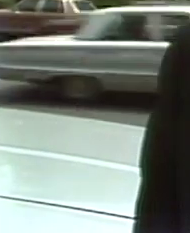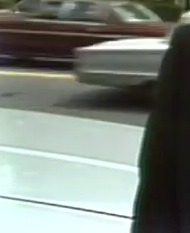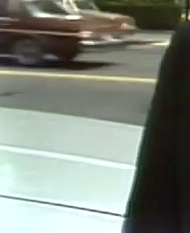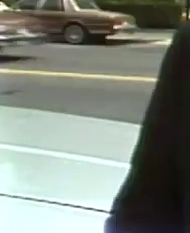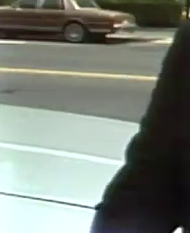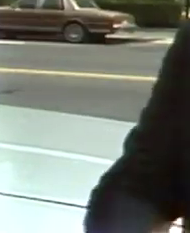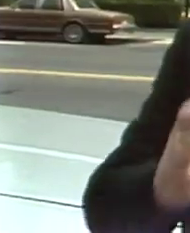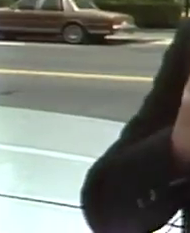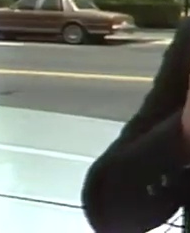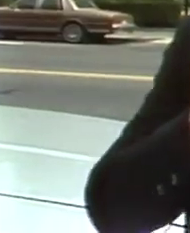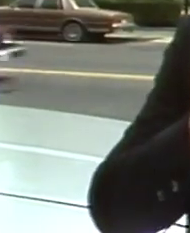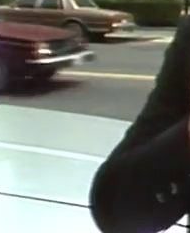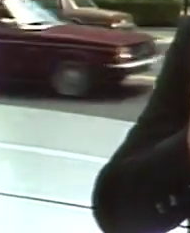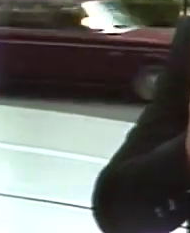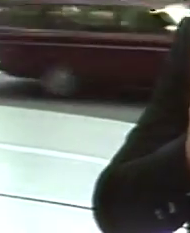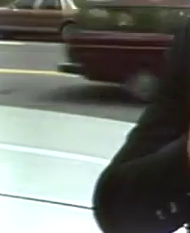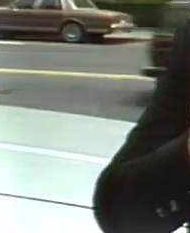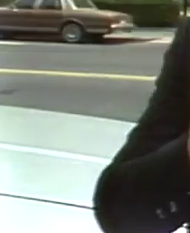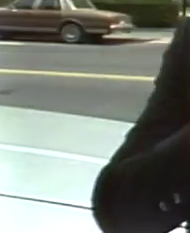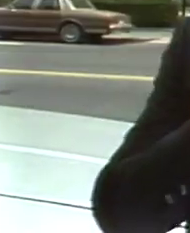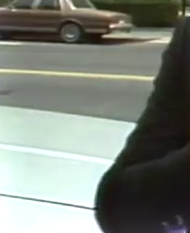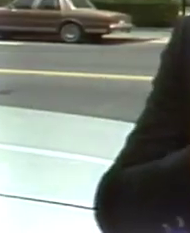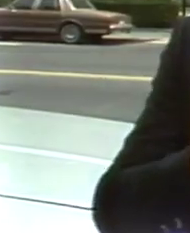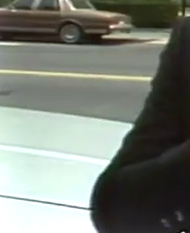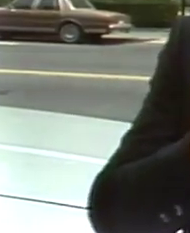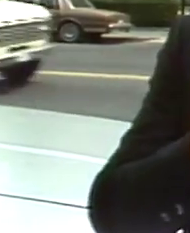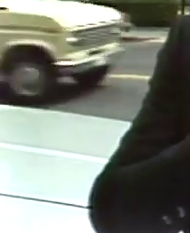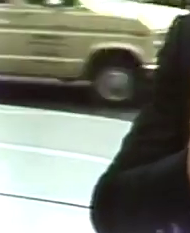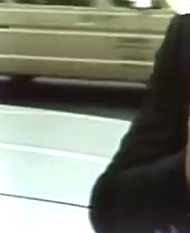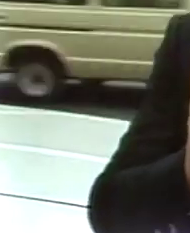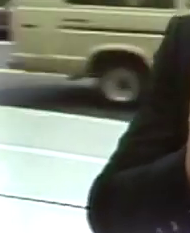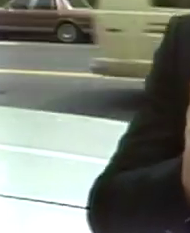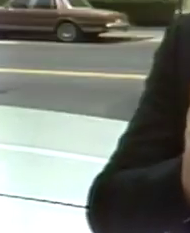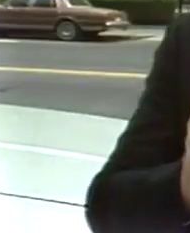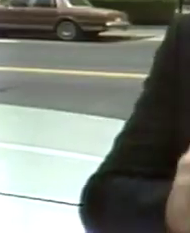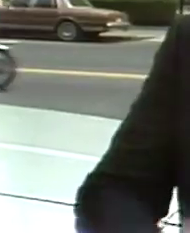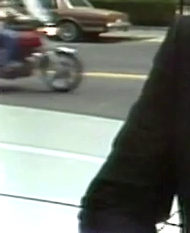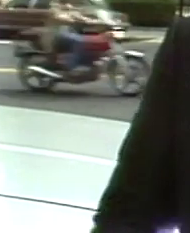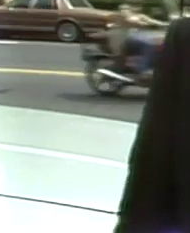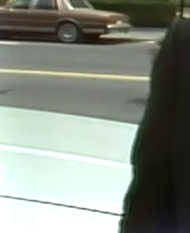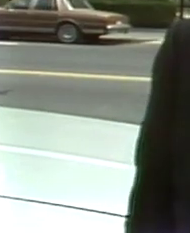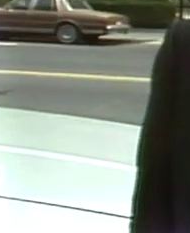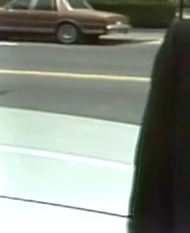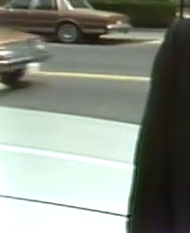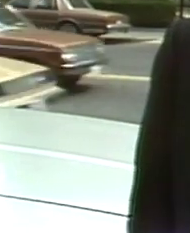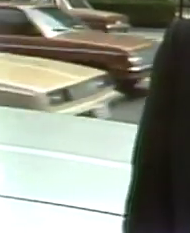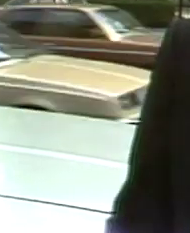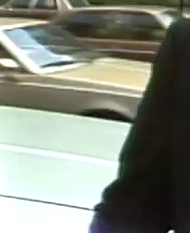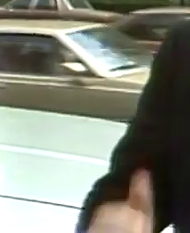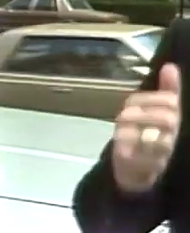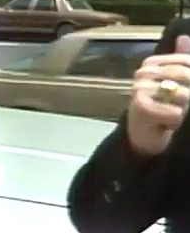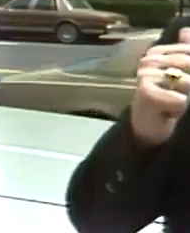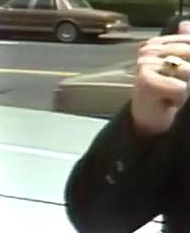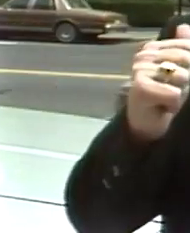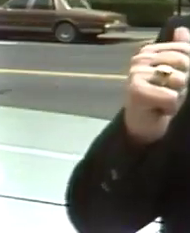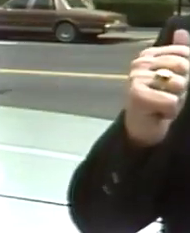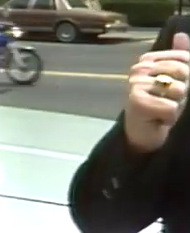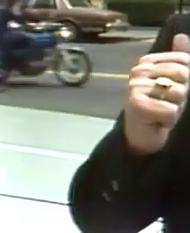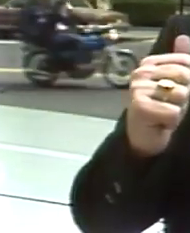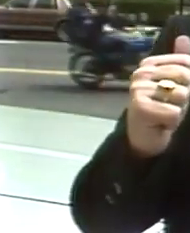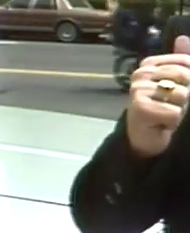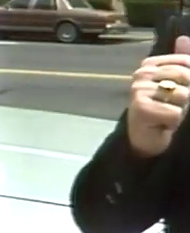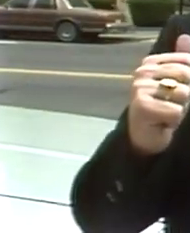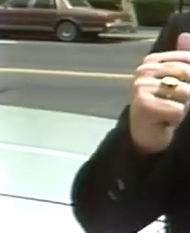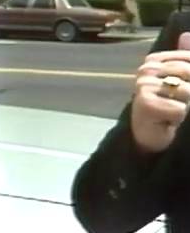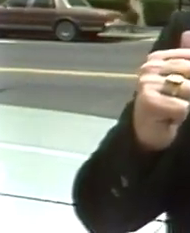5 weeks of what America needs if America is to be saved during the 1980s. Yes, that's the Russian